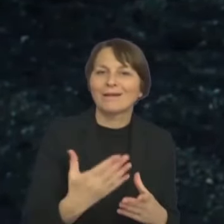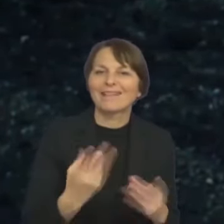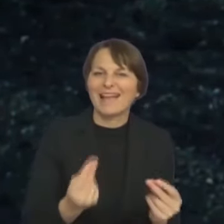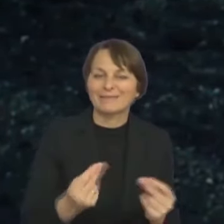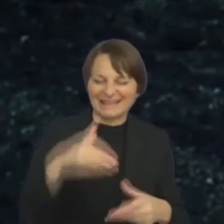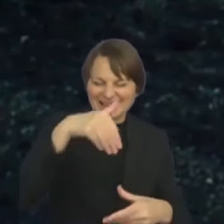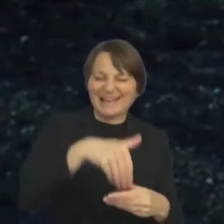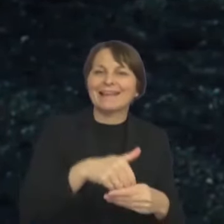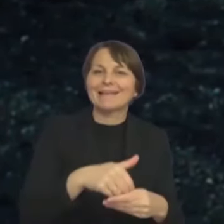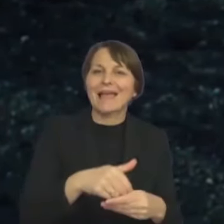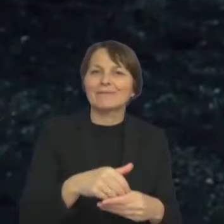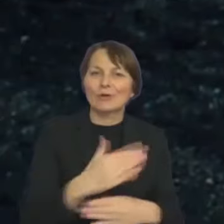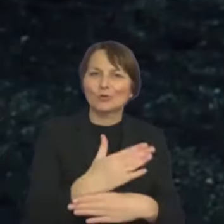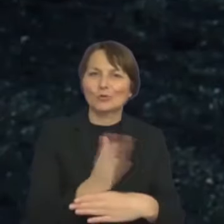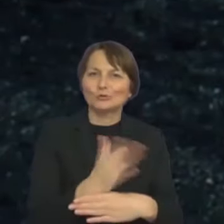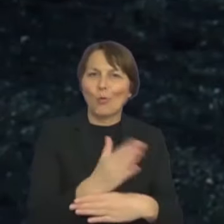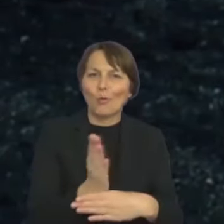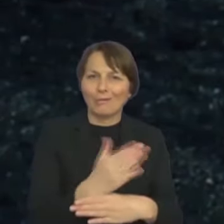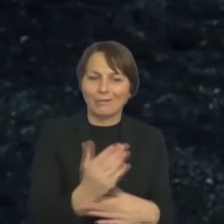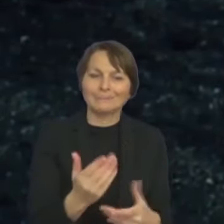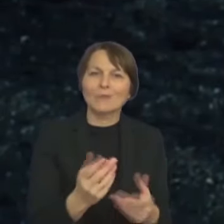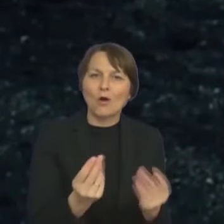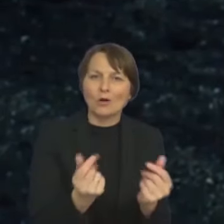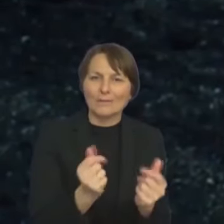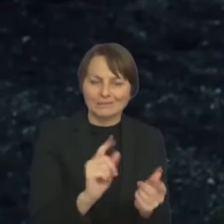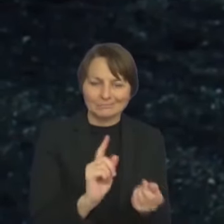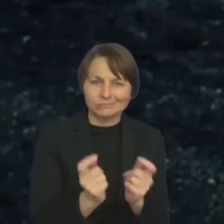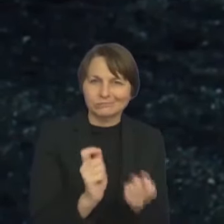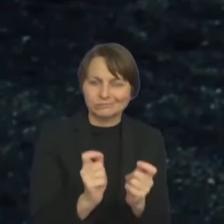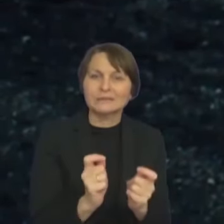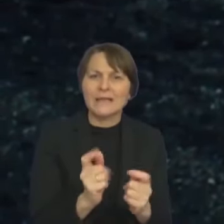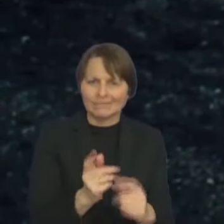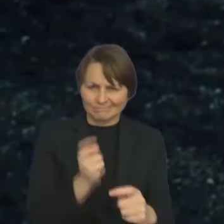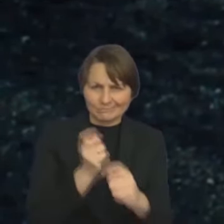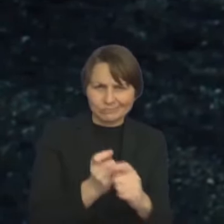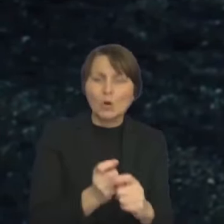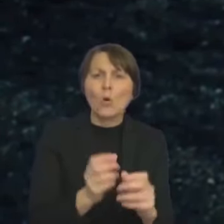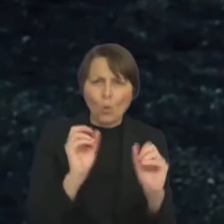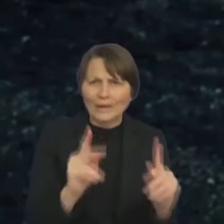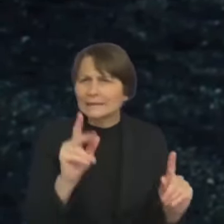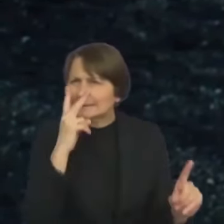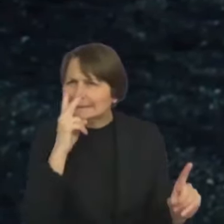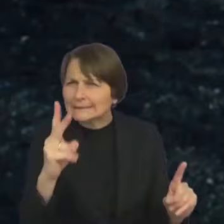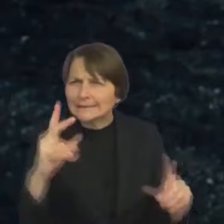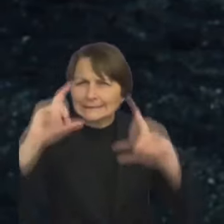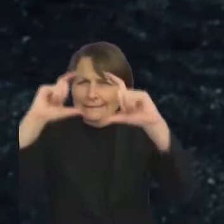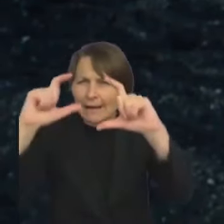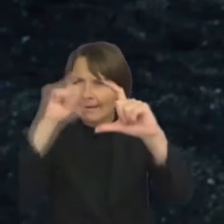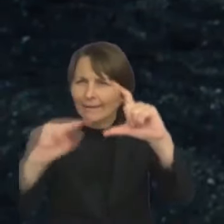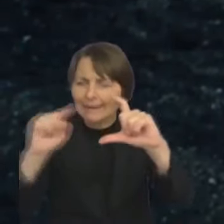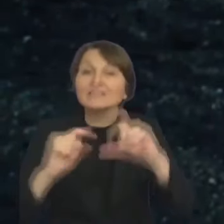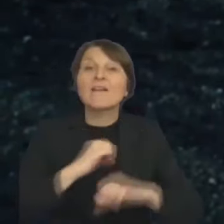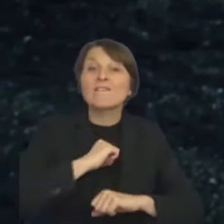control, which will adjust to the authorized speed, depending on the traffic signs. And the regulator will also take into consideration